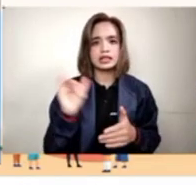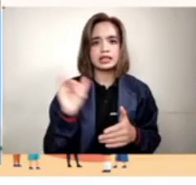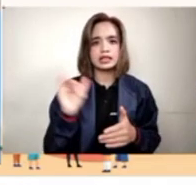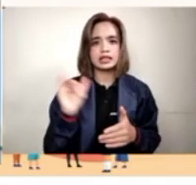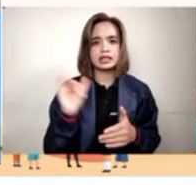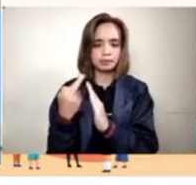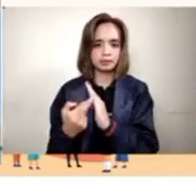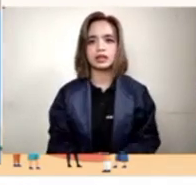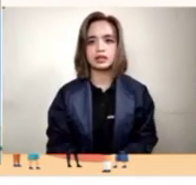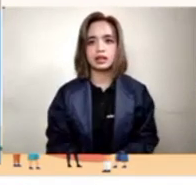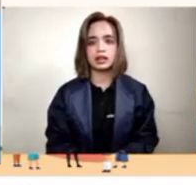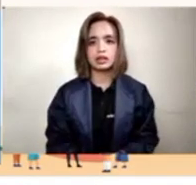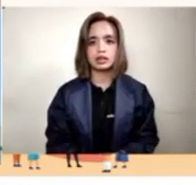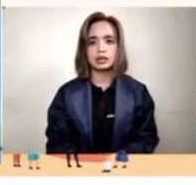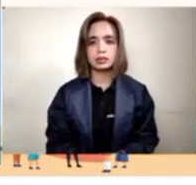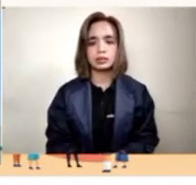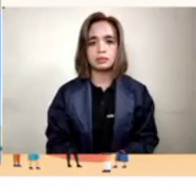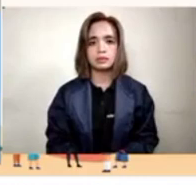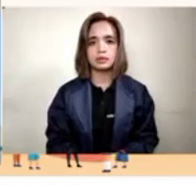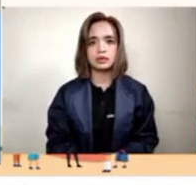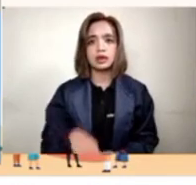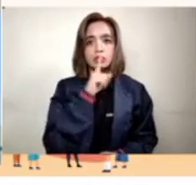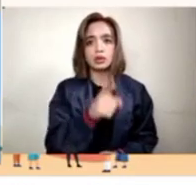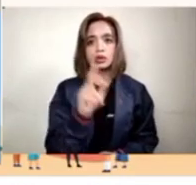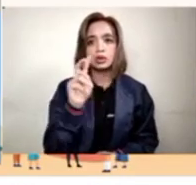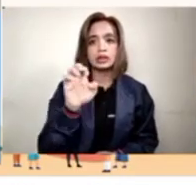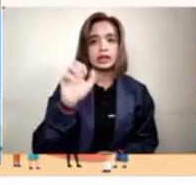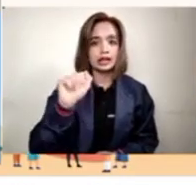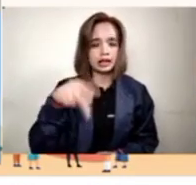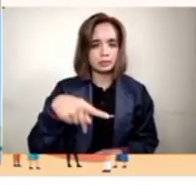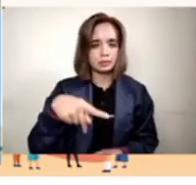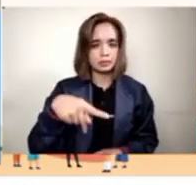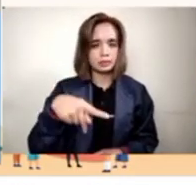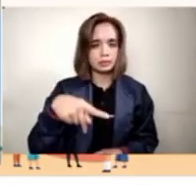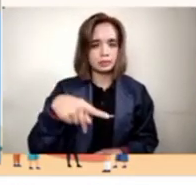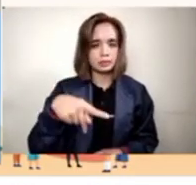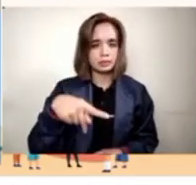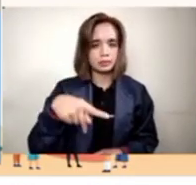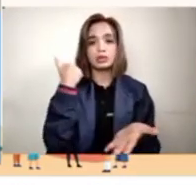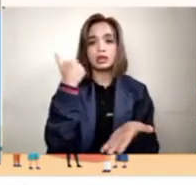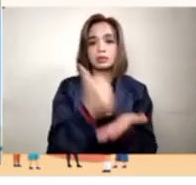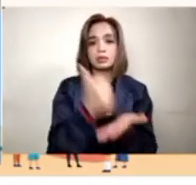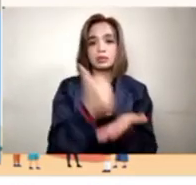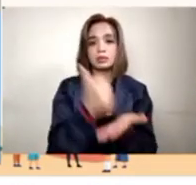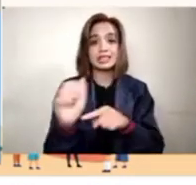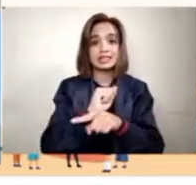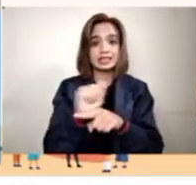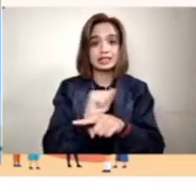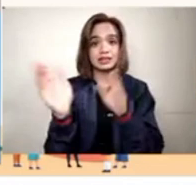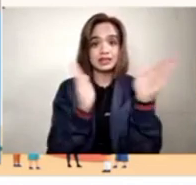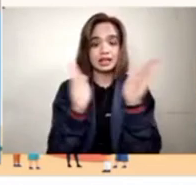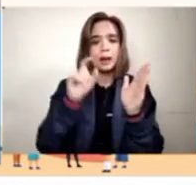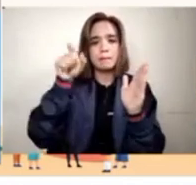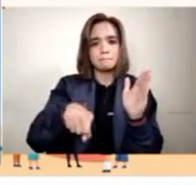leadership roles. It is necessary that our NAEP and accredited teacher training service providers